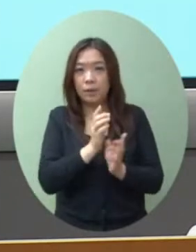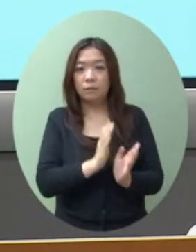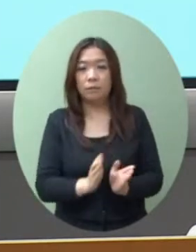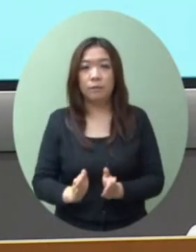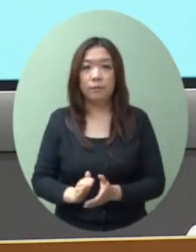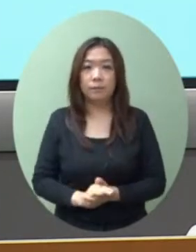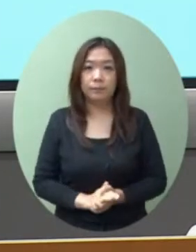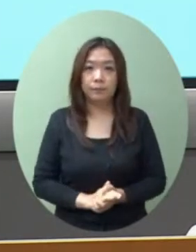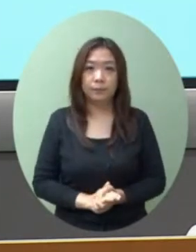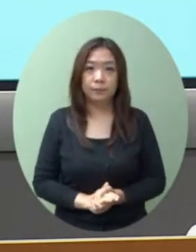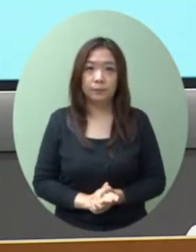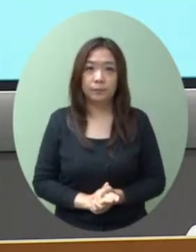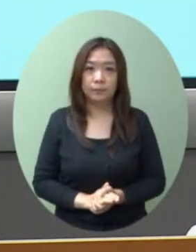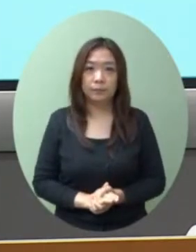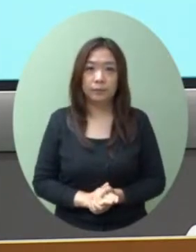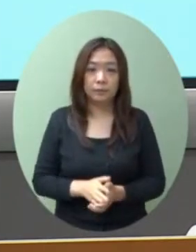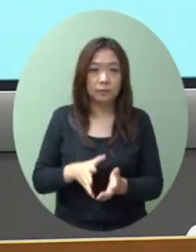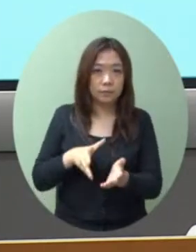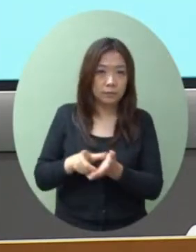Now, I would